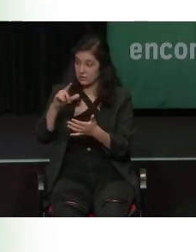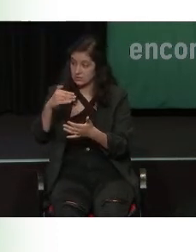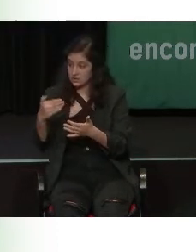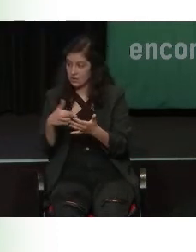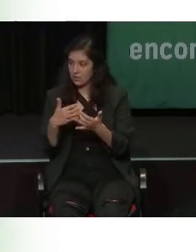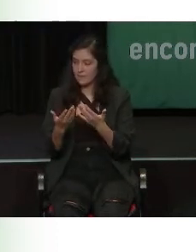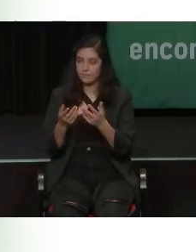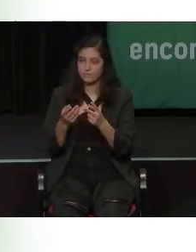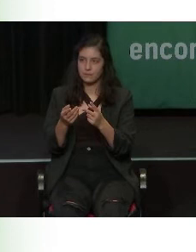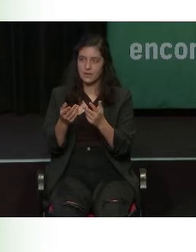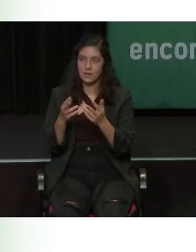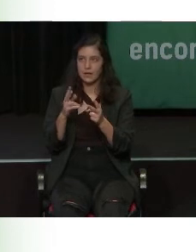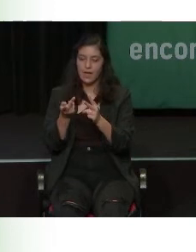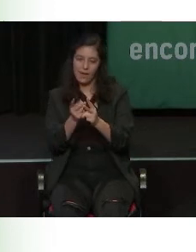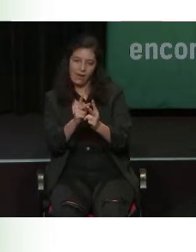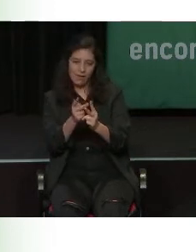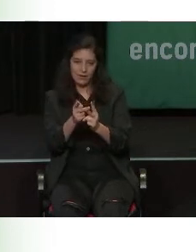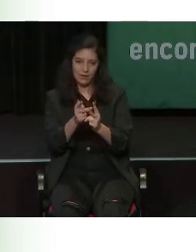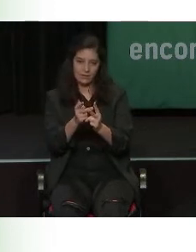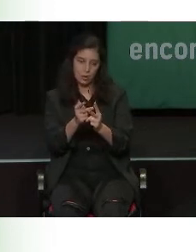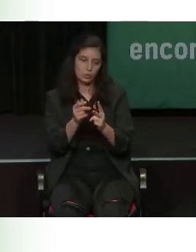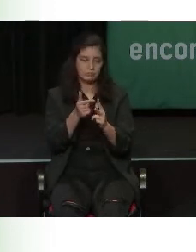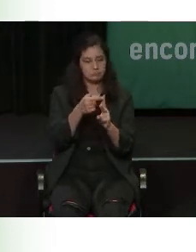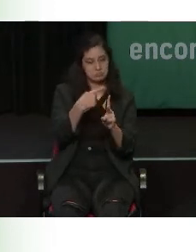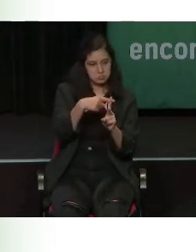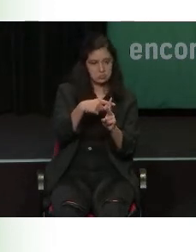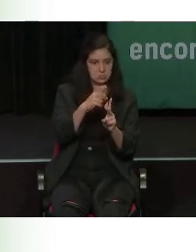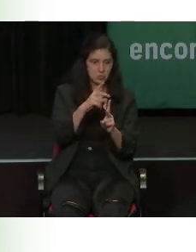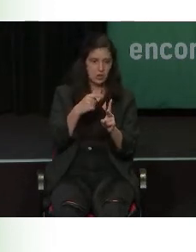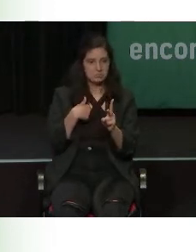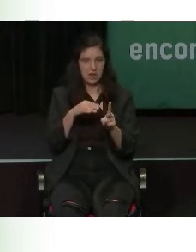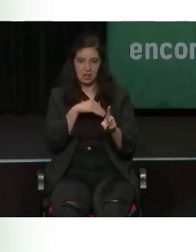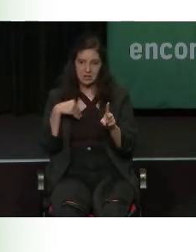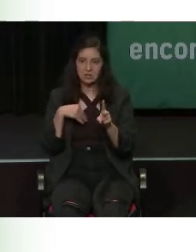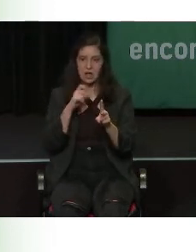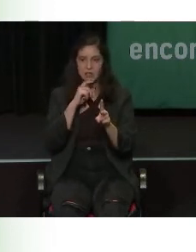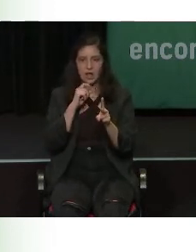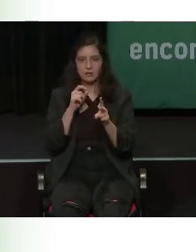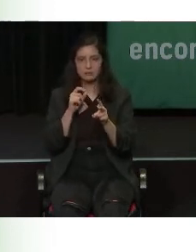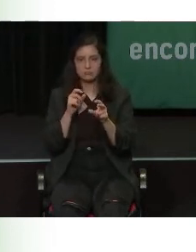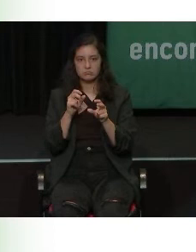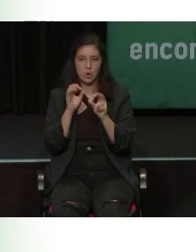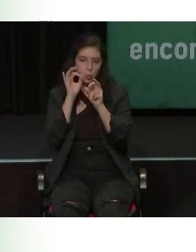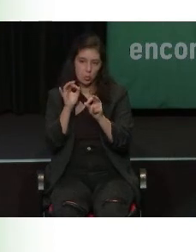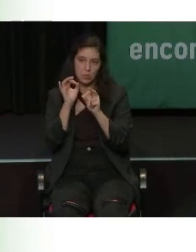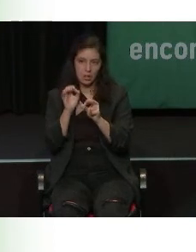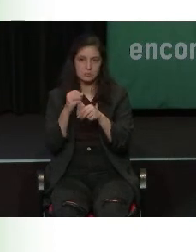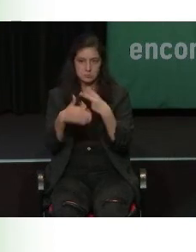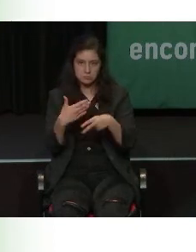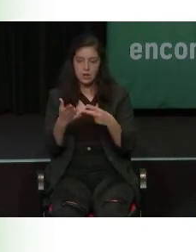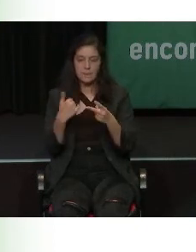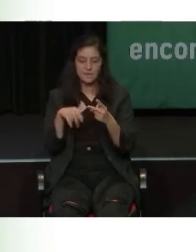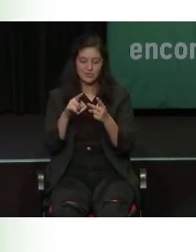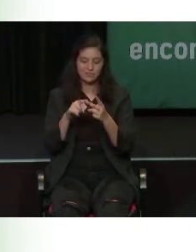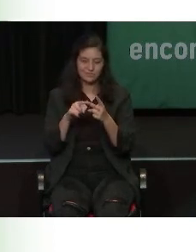dual facet. So it has a good side, as I said. It has clinical potential in anti-tumoral therapies, but it also